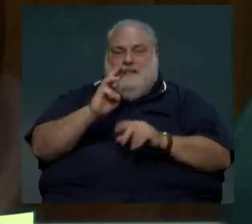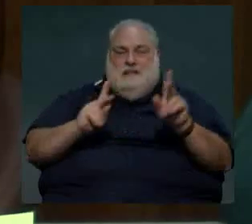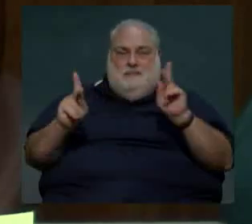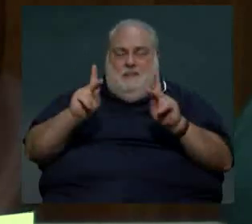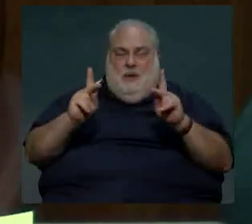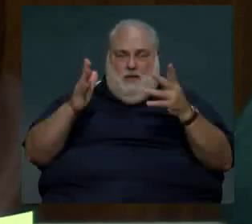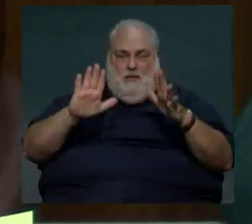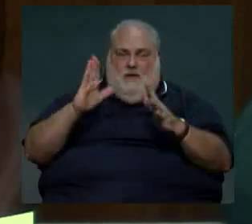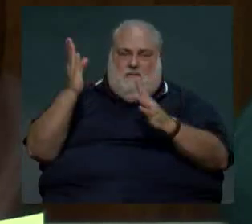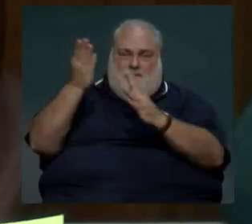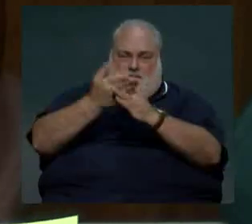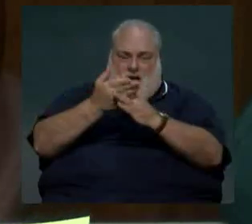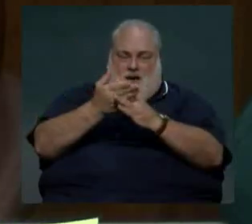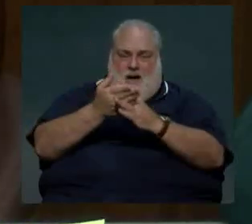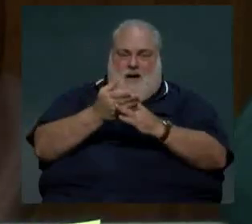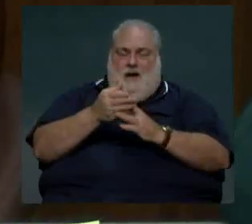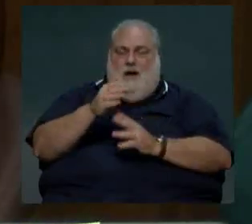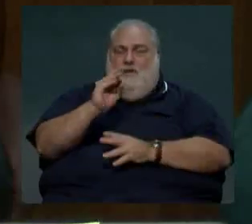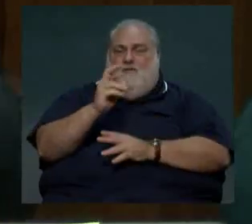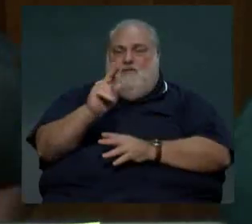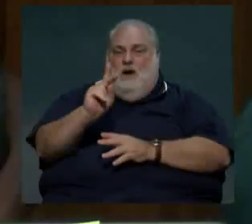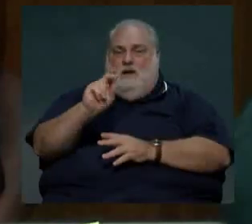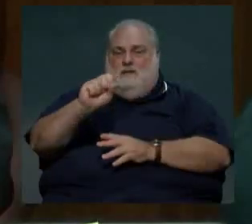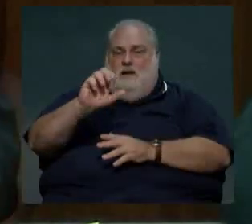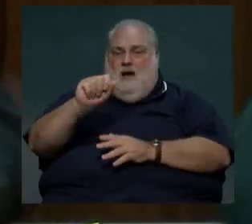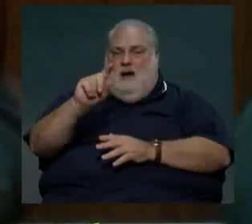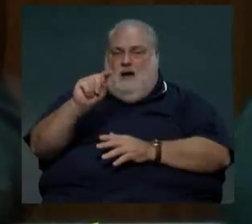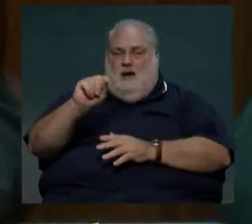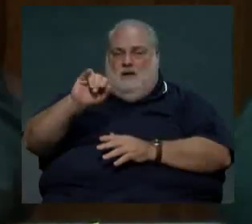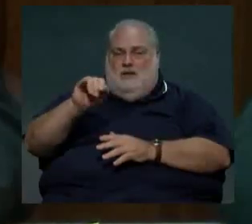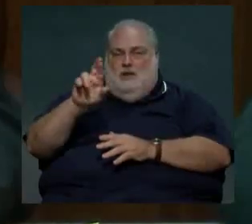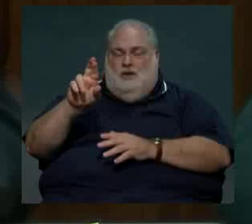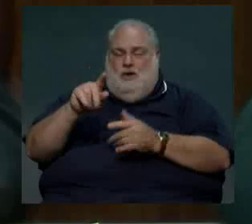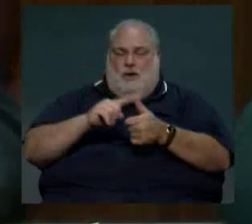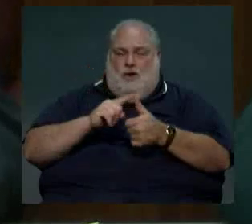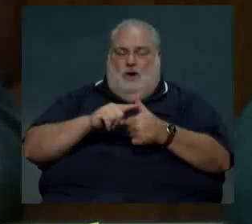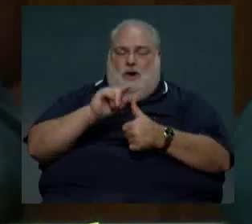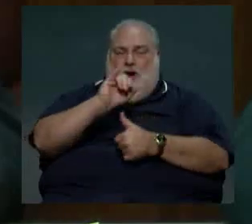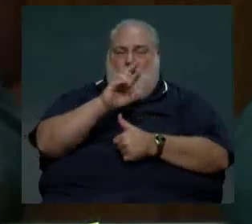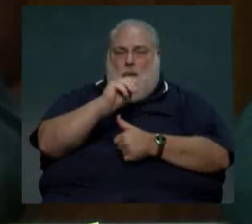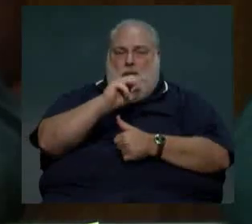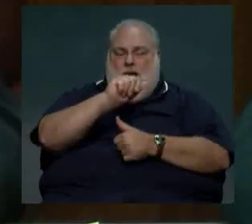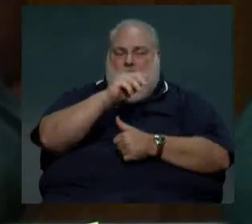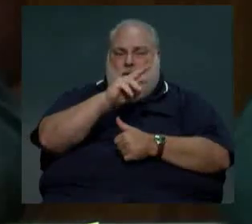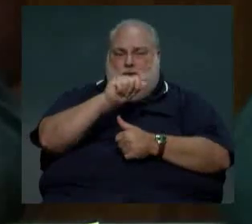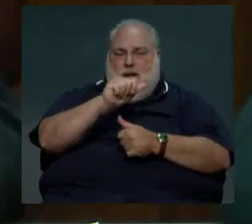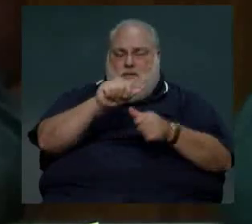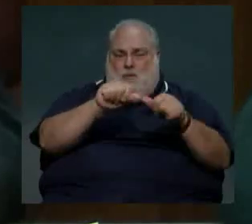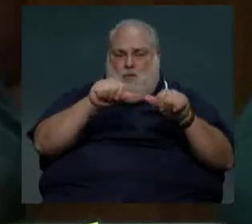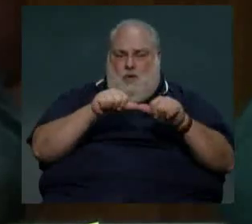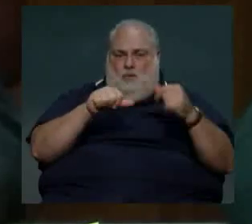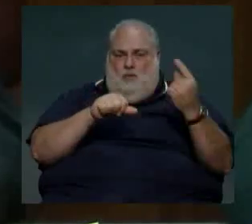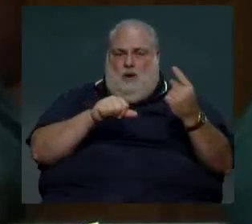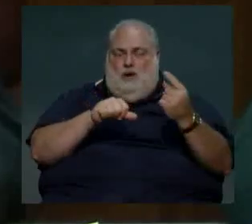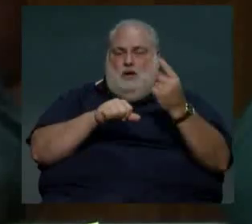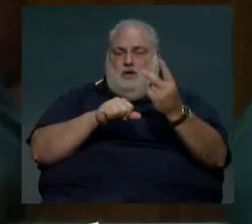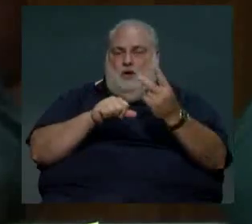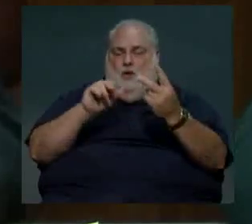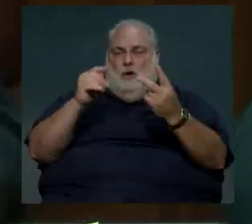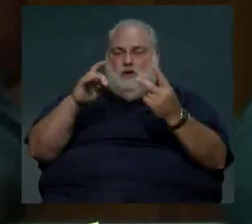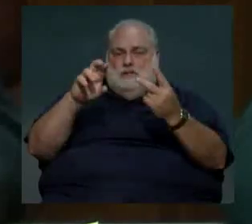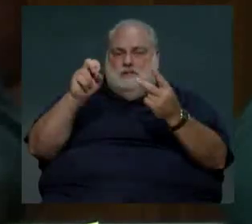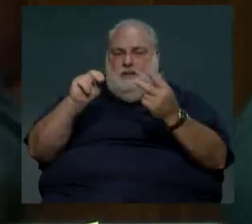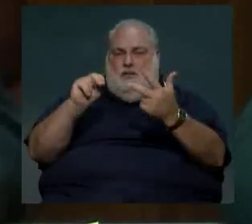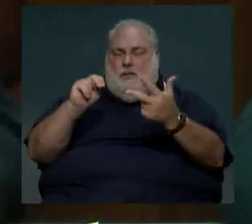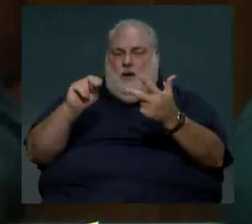clerk's office. Mayor Frank Scott Jr., Ward 1, Irma Hendricks, Ward 2, Ken Richardson, Ward 3, Kathy